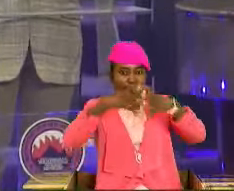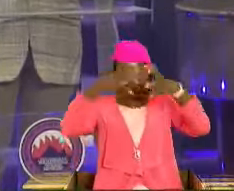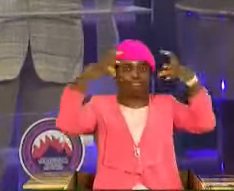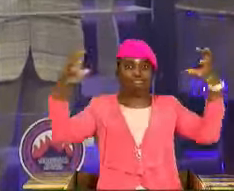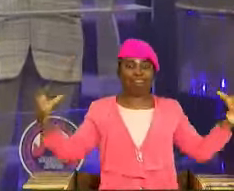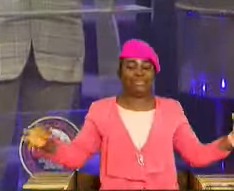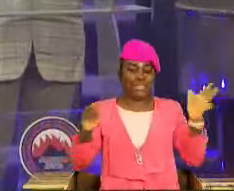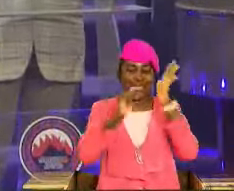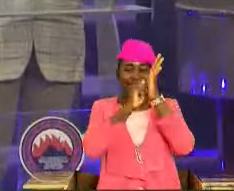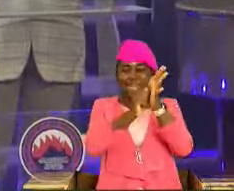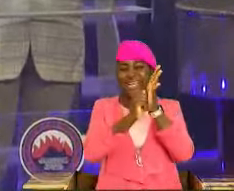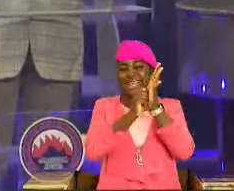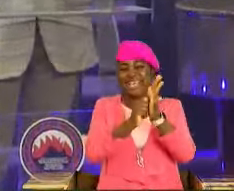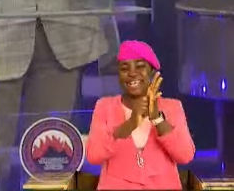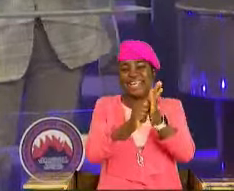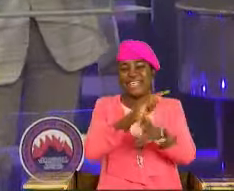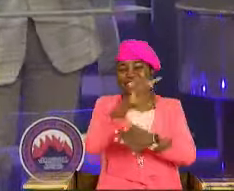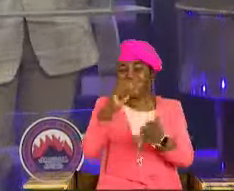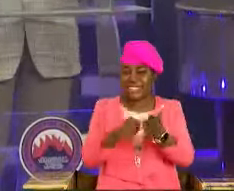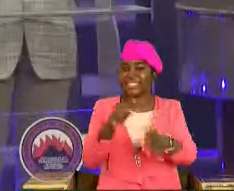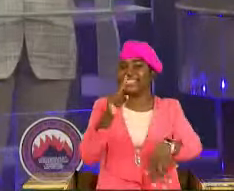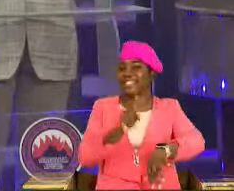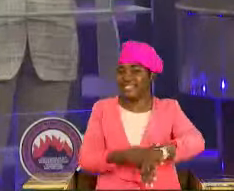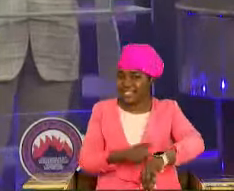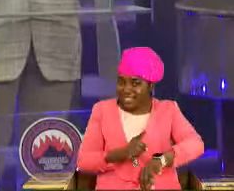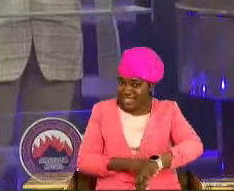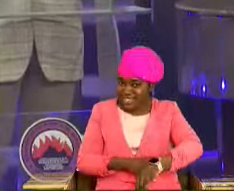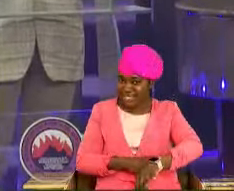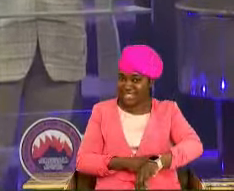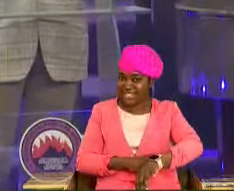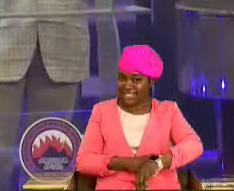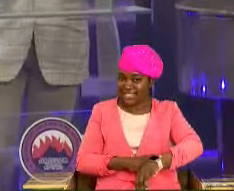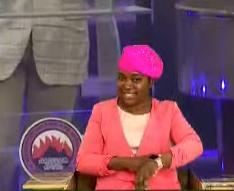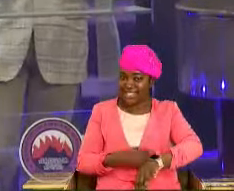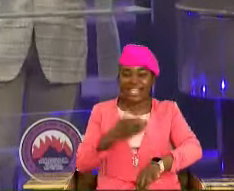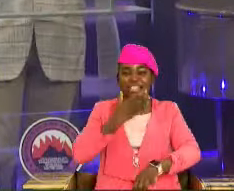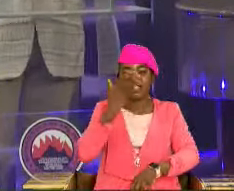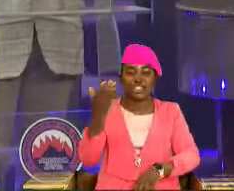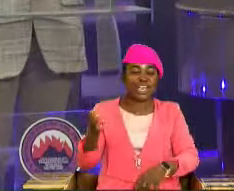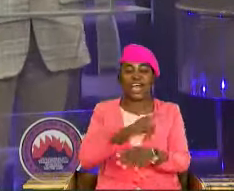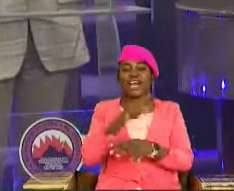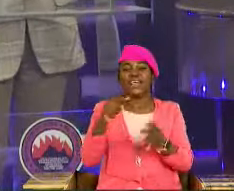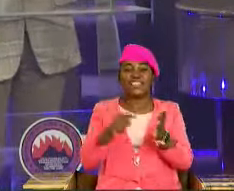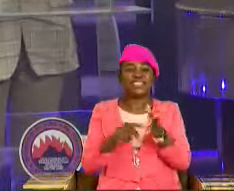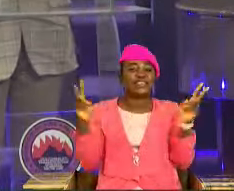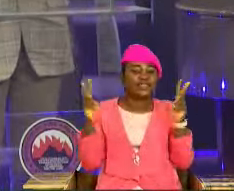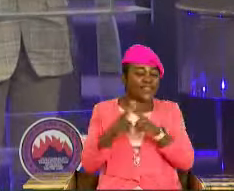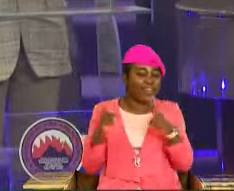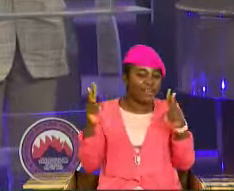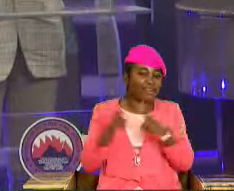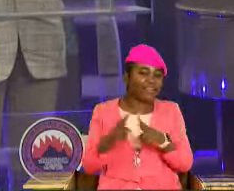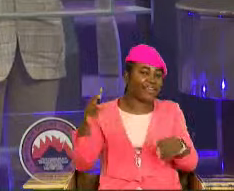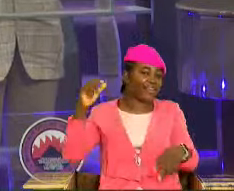testimonies this season shout this loud and